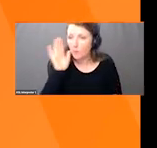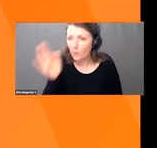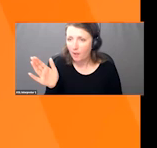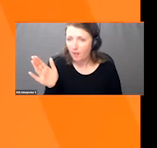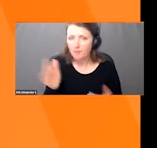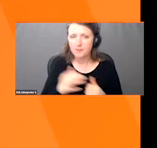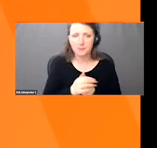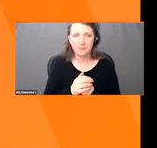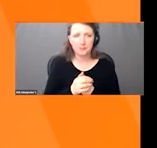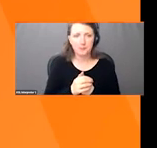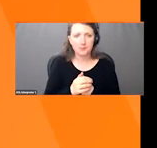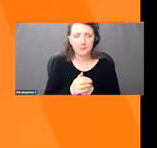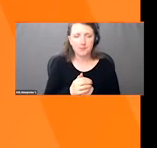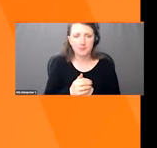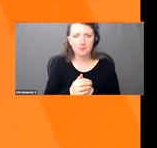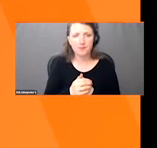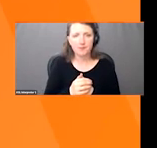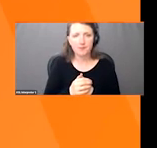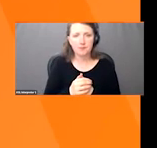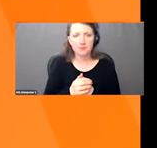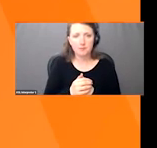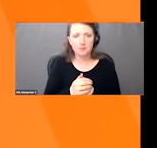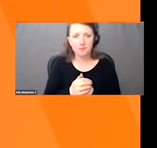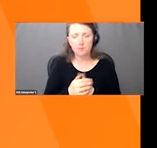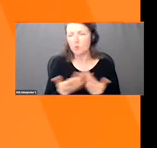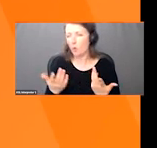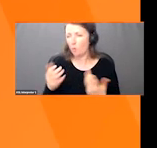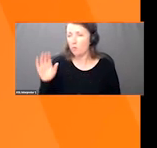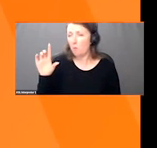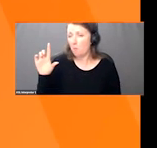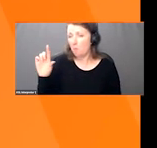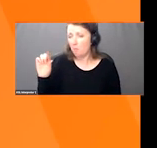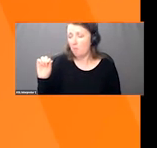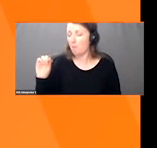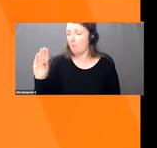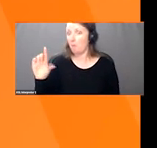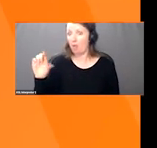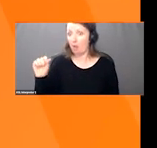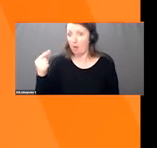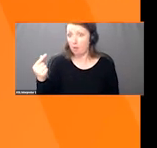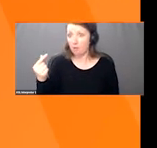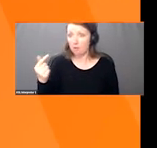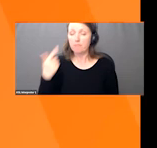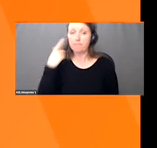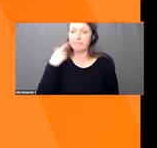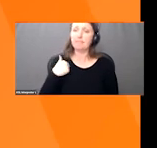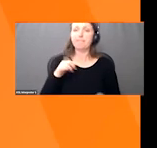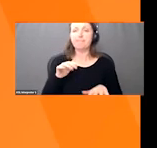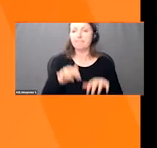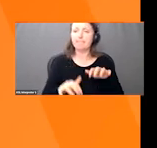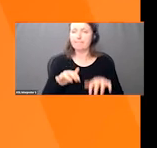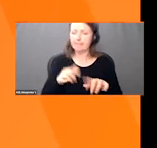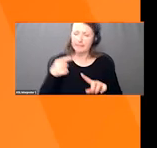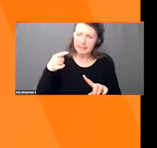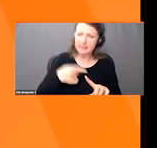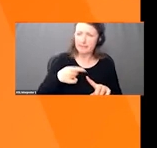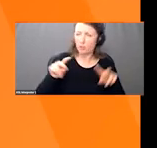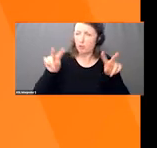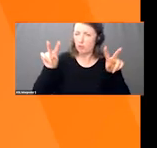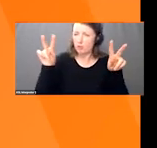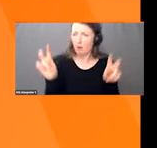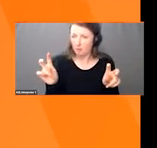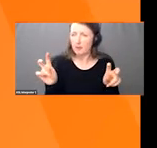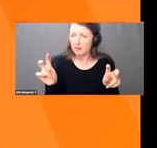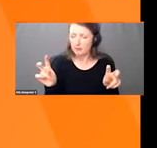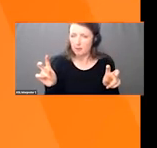I was writing a specific writing a blog on a specific topic, I want my content to display within the search